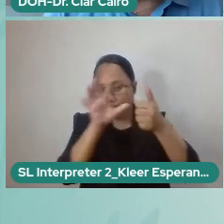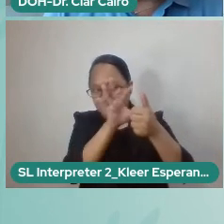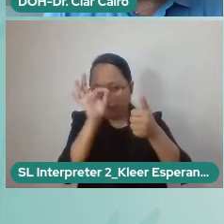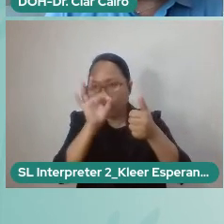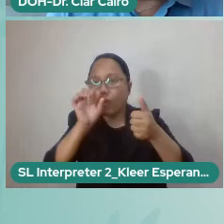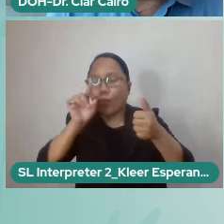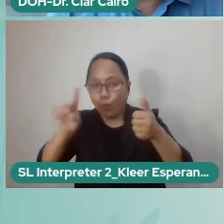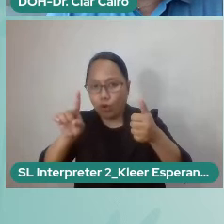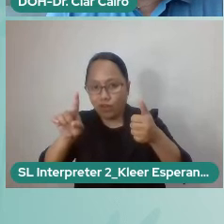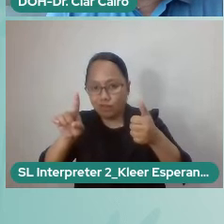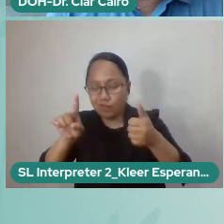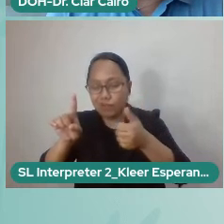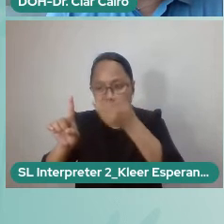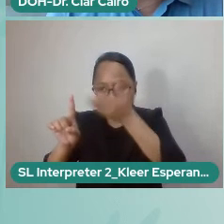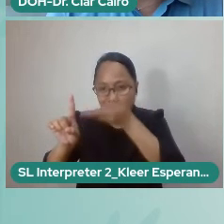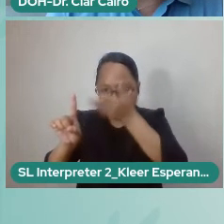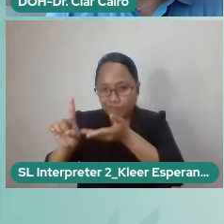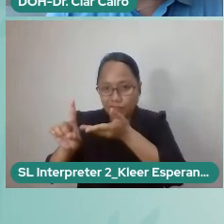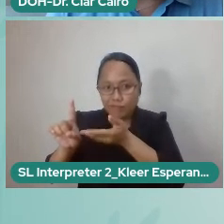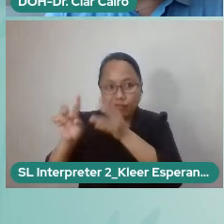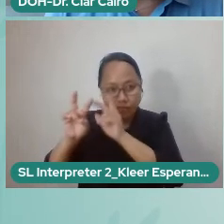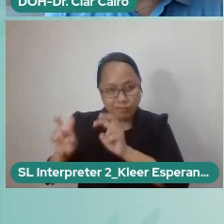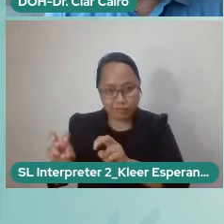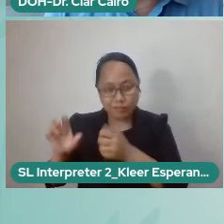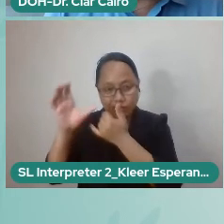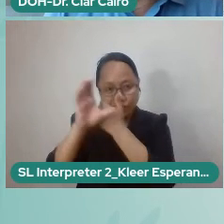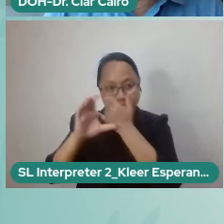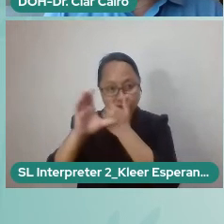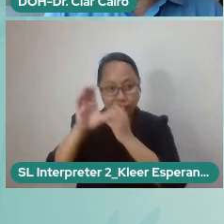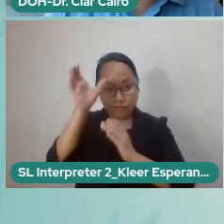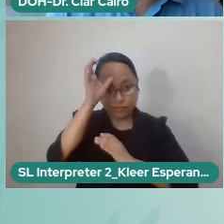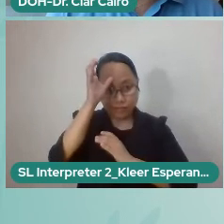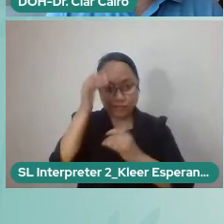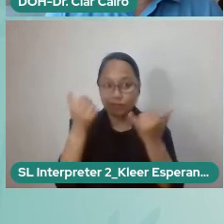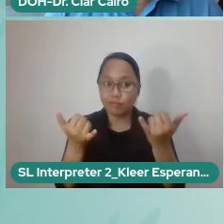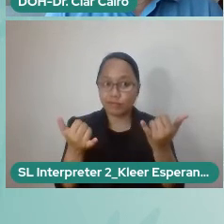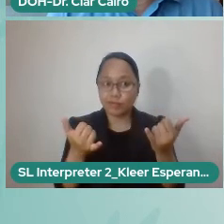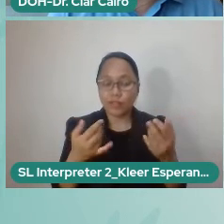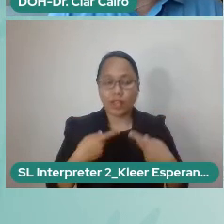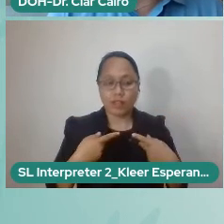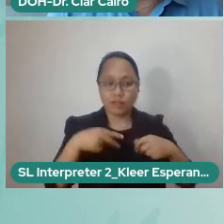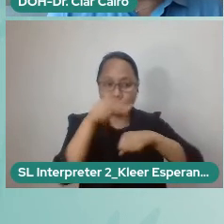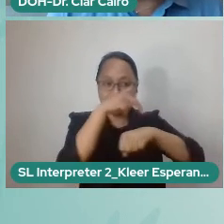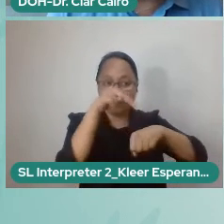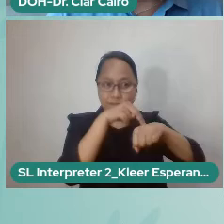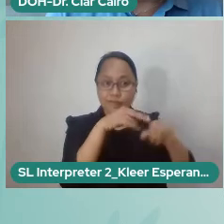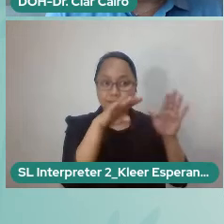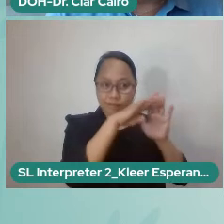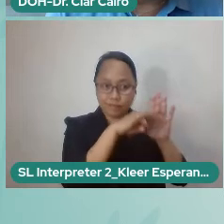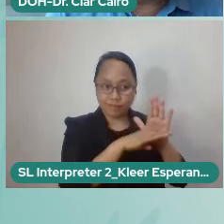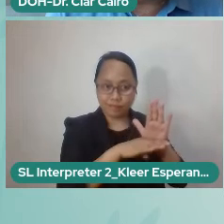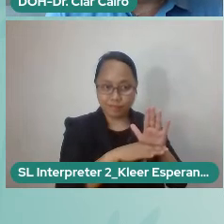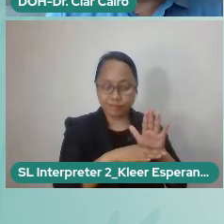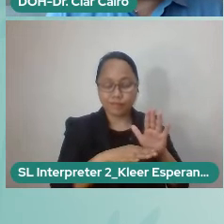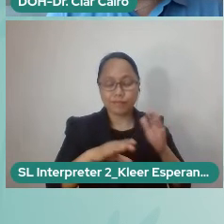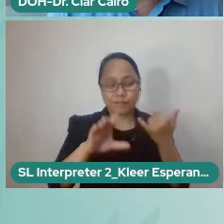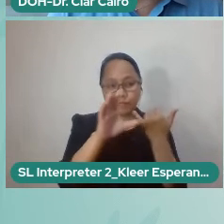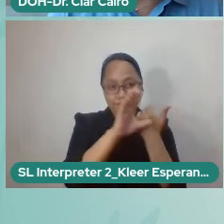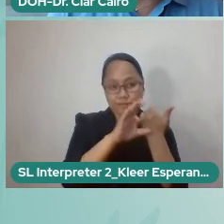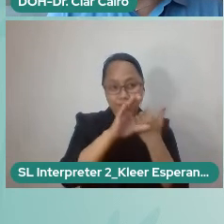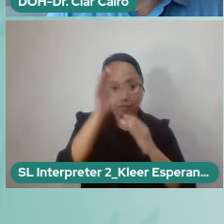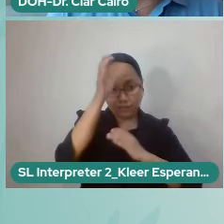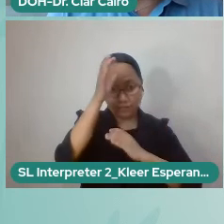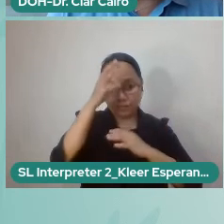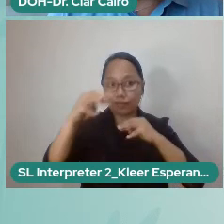supportive care, um, currently the national guidelines on cervical cancer management is being developed.